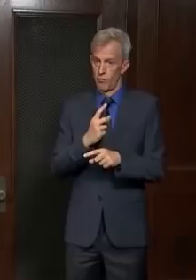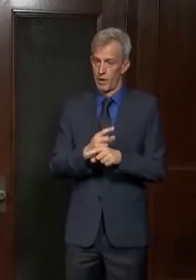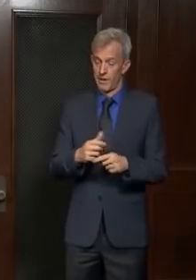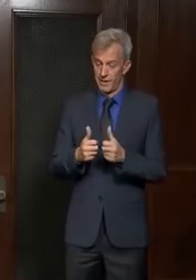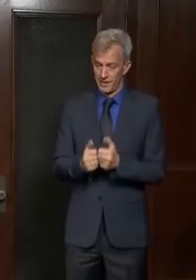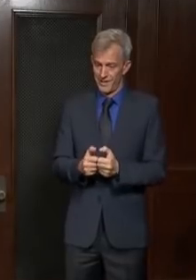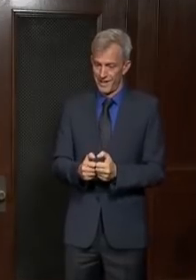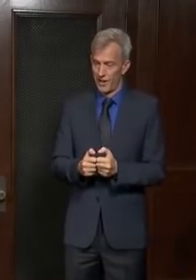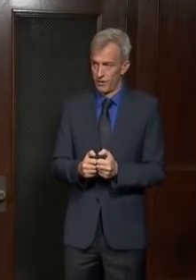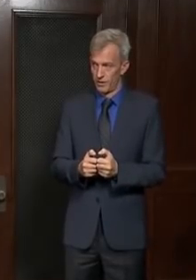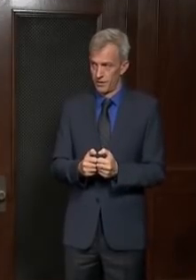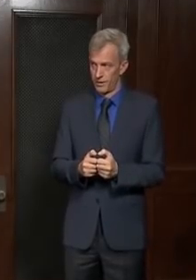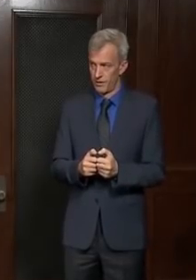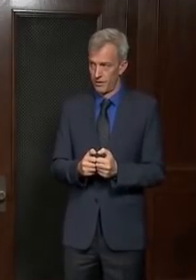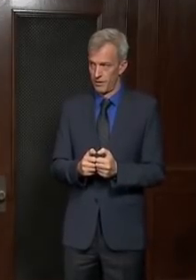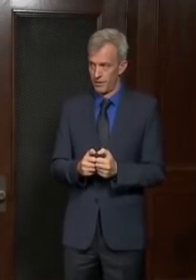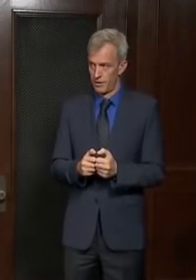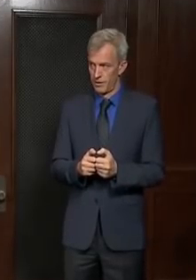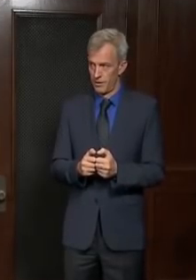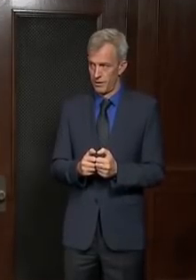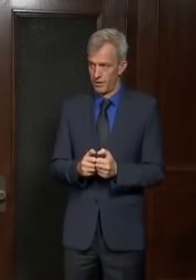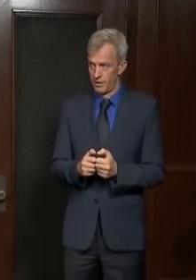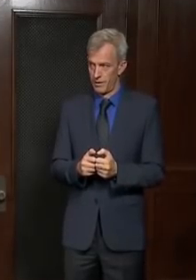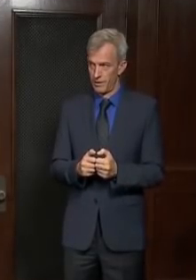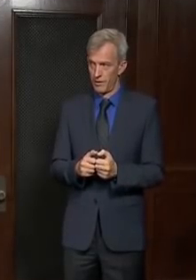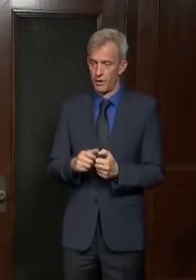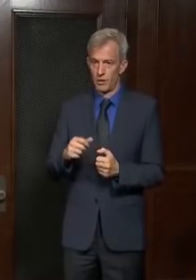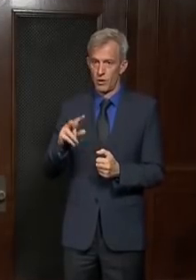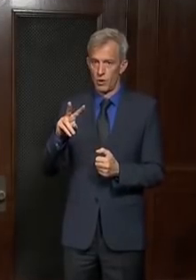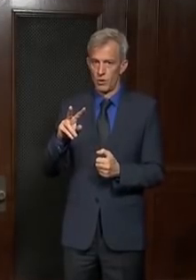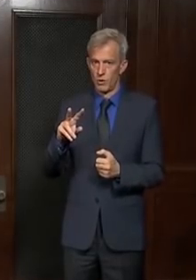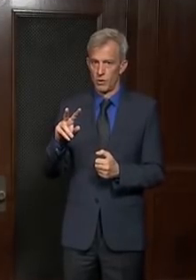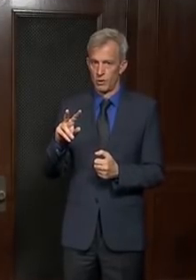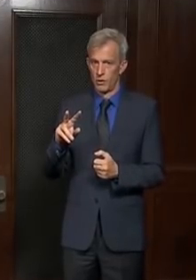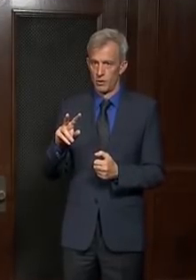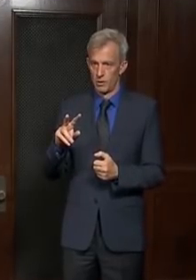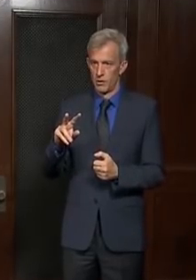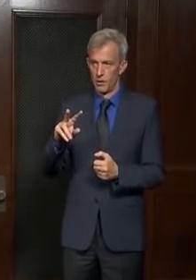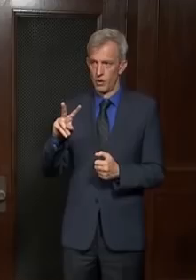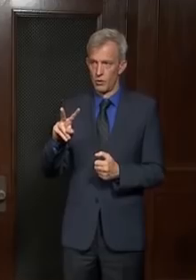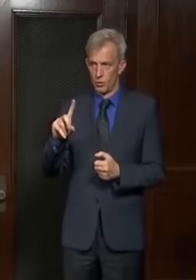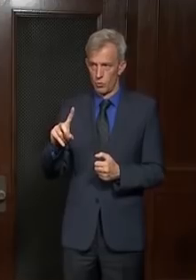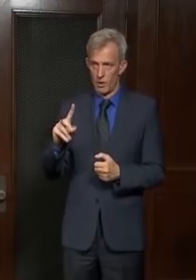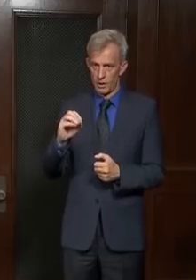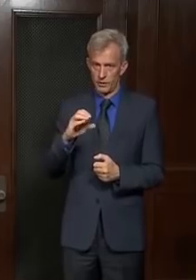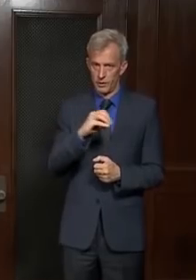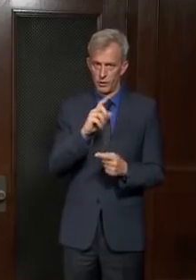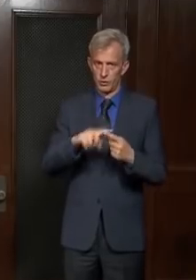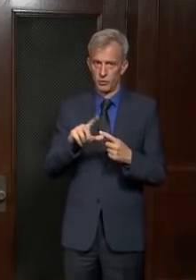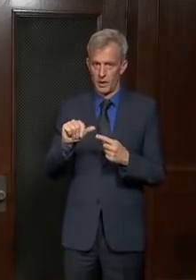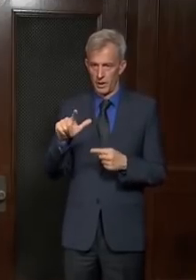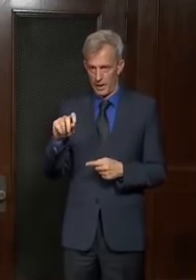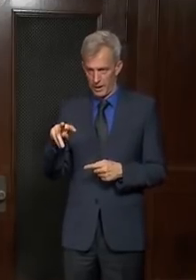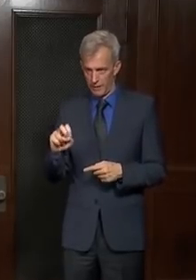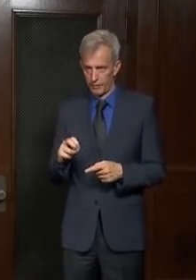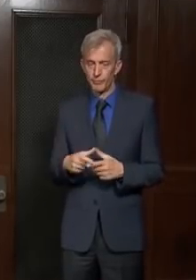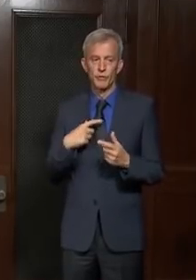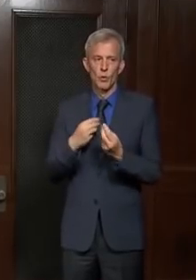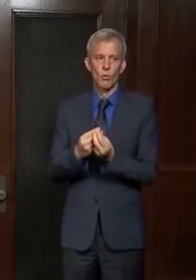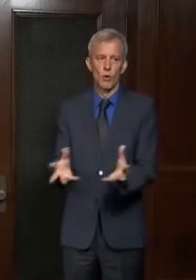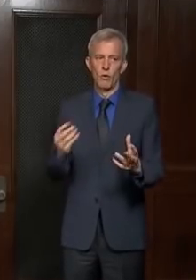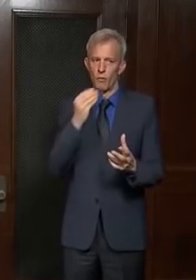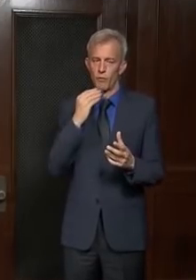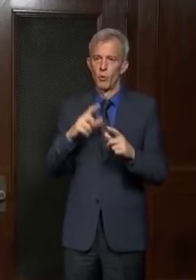texting 21,000 to LA Love, but I think that might be backwards. I'll make sure I clarify that. We rolled out grocery gift cards last